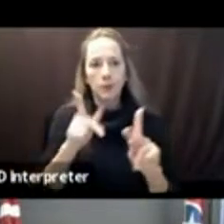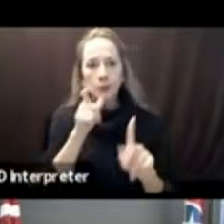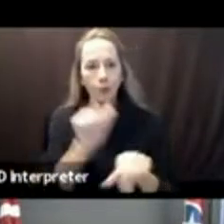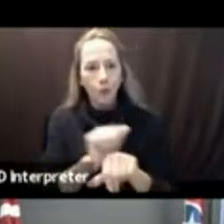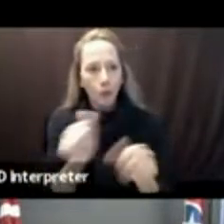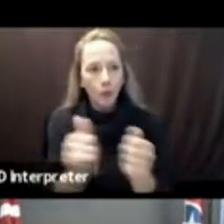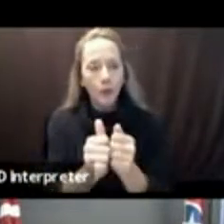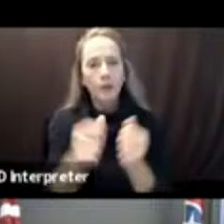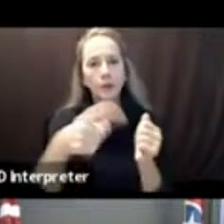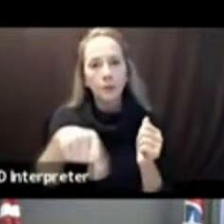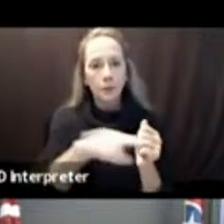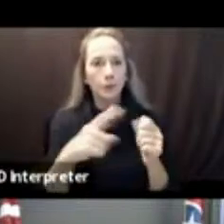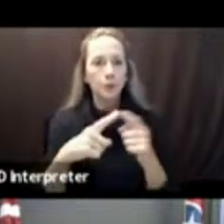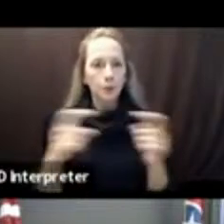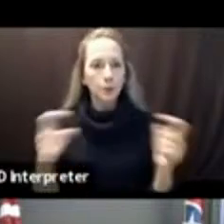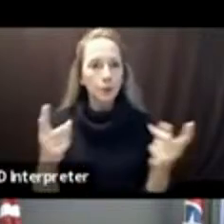quarantine.